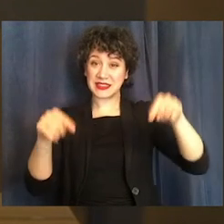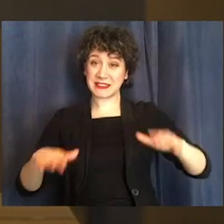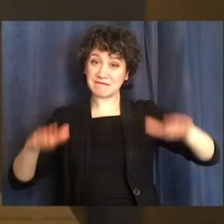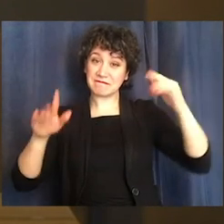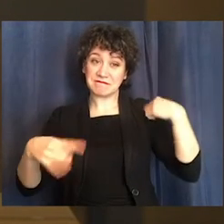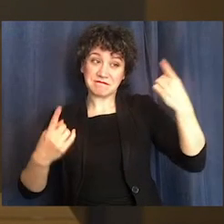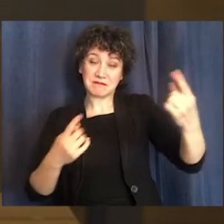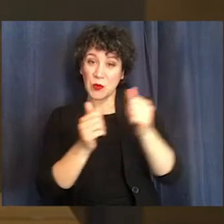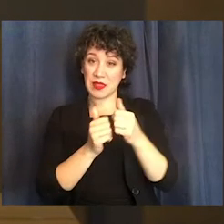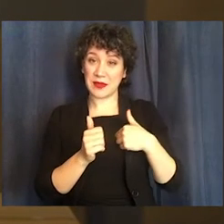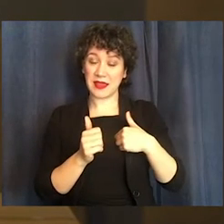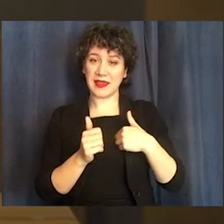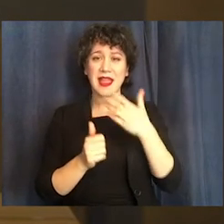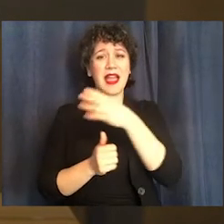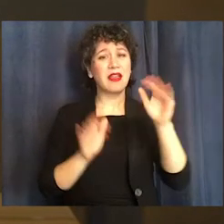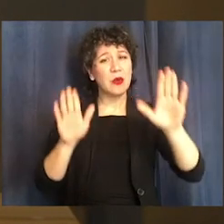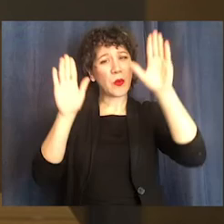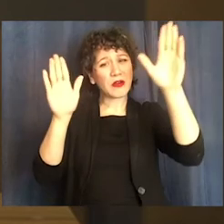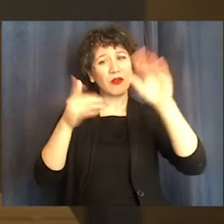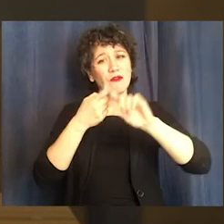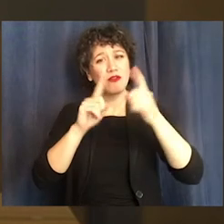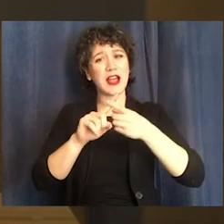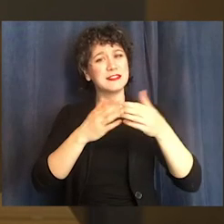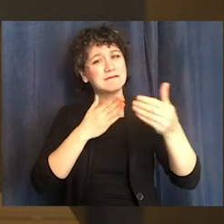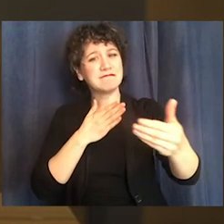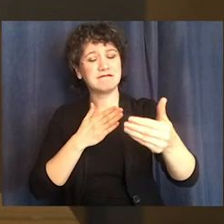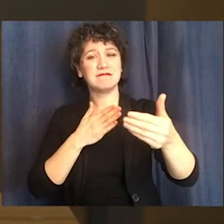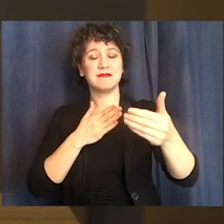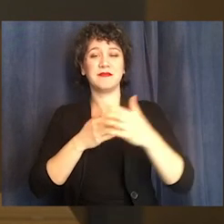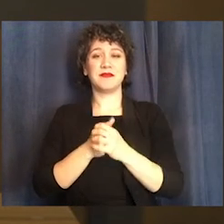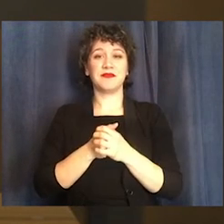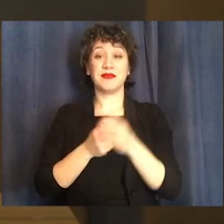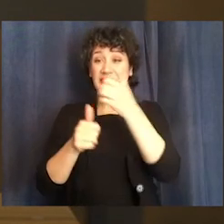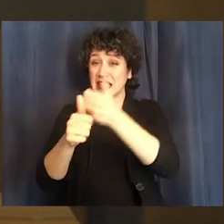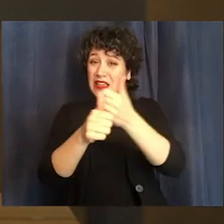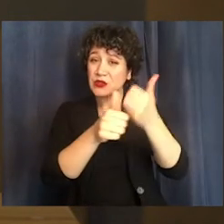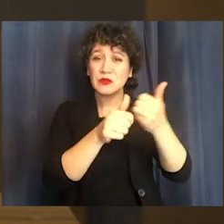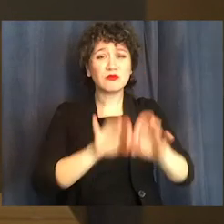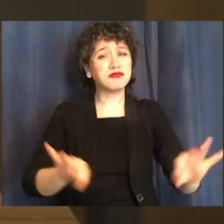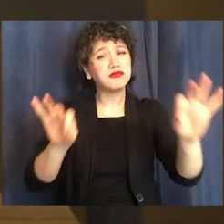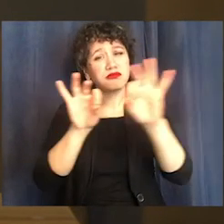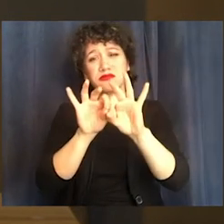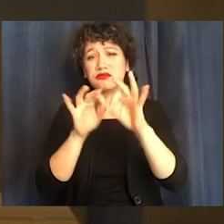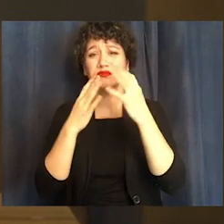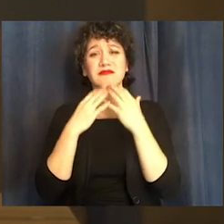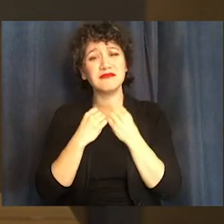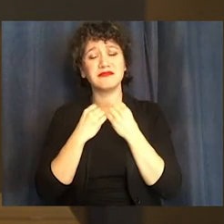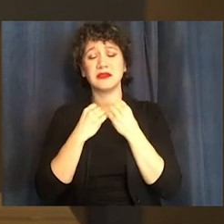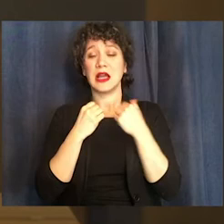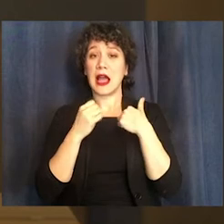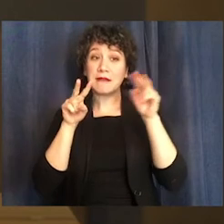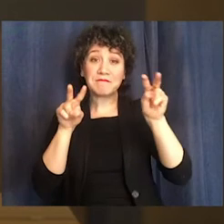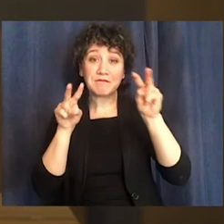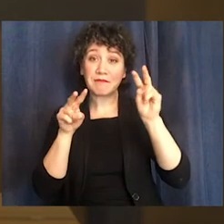way. Each and every one of you is so important to me, and I look forward to all of our futures ahead. To wrap up